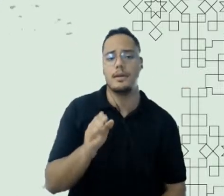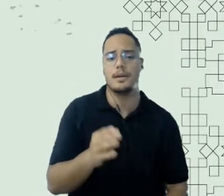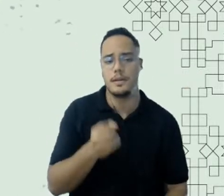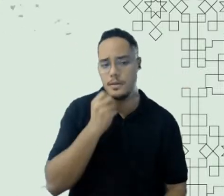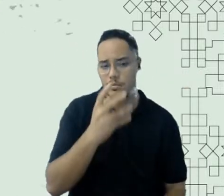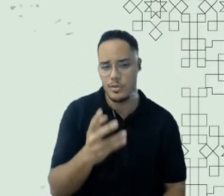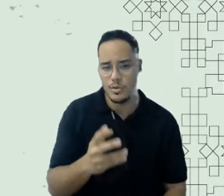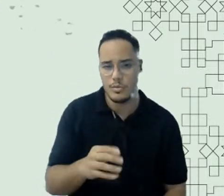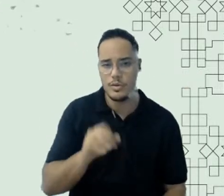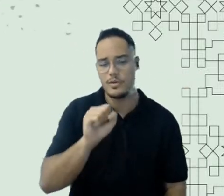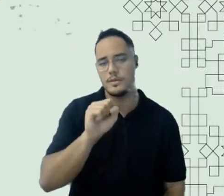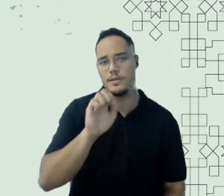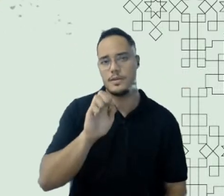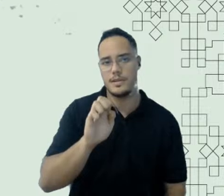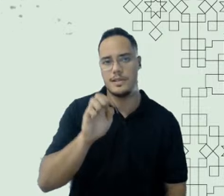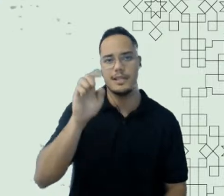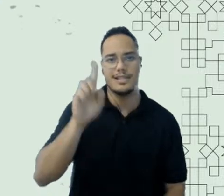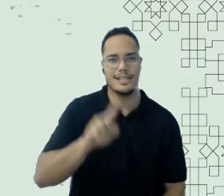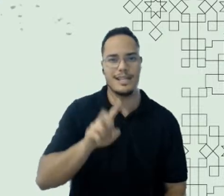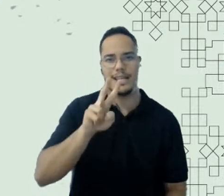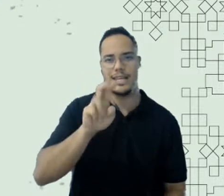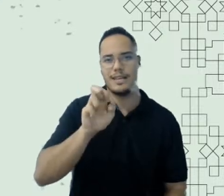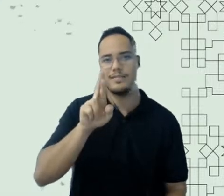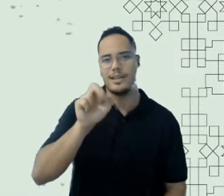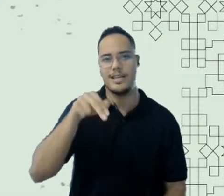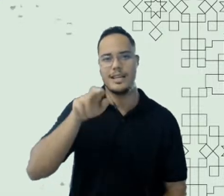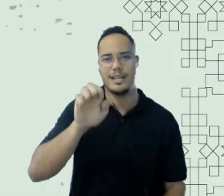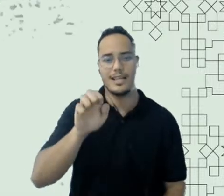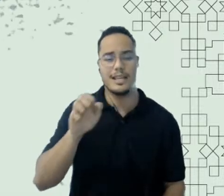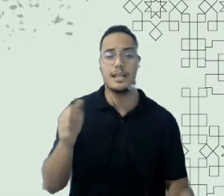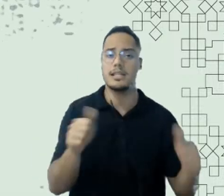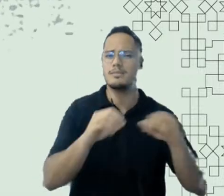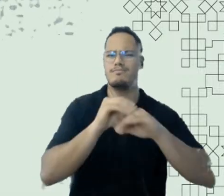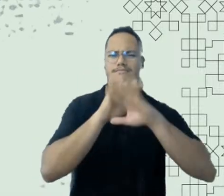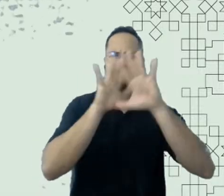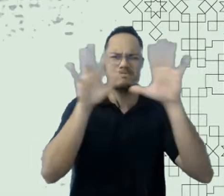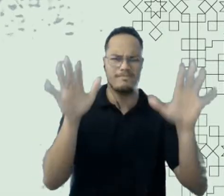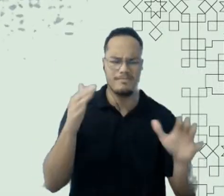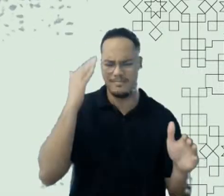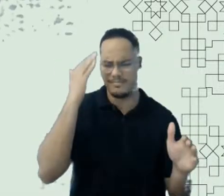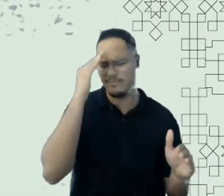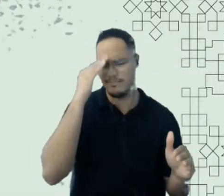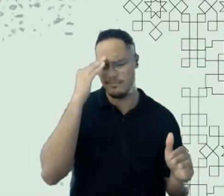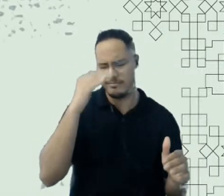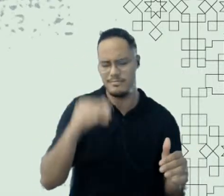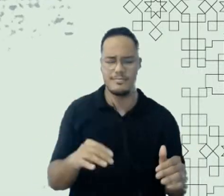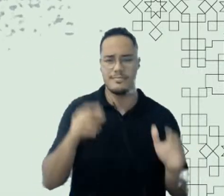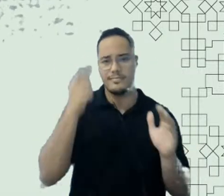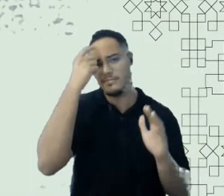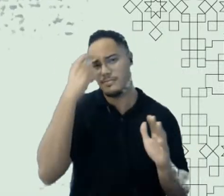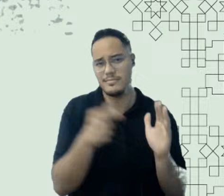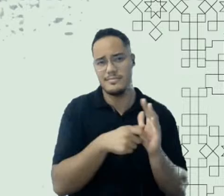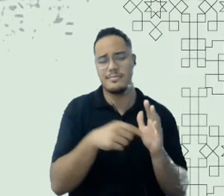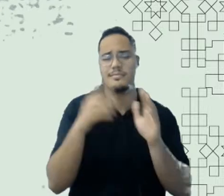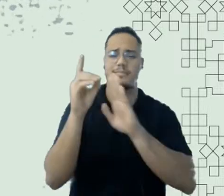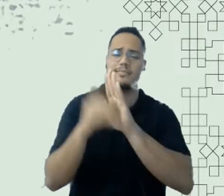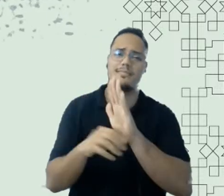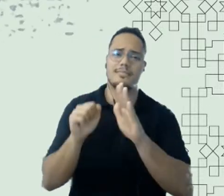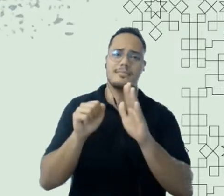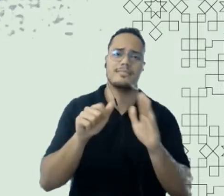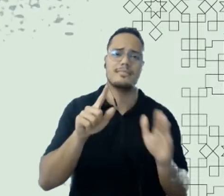with generative AI and copyright. Let me go back to Article 17, and